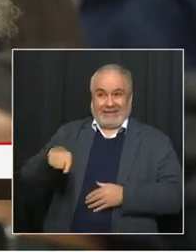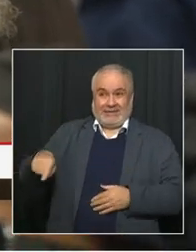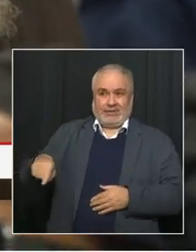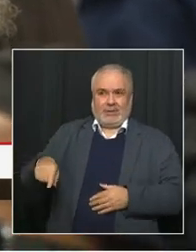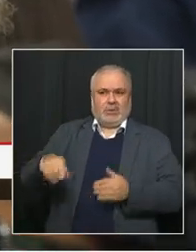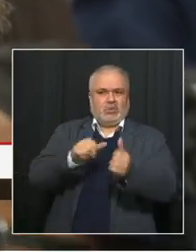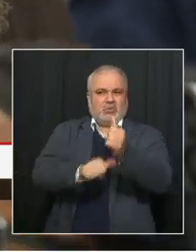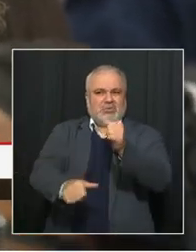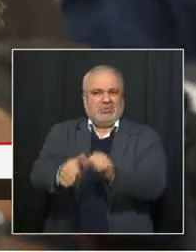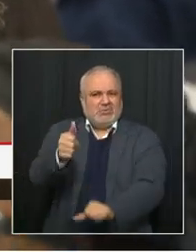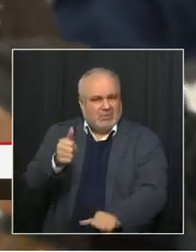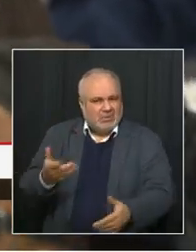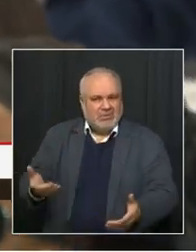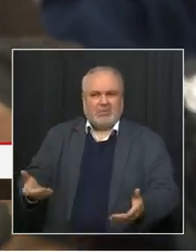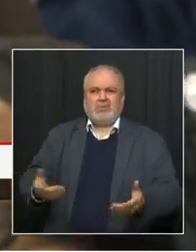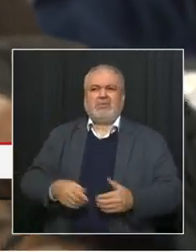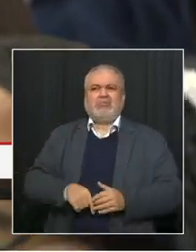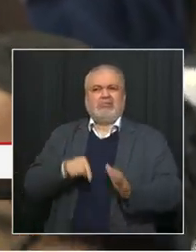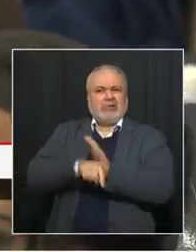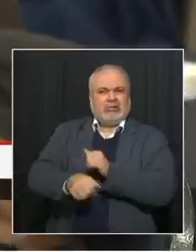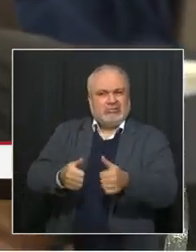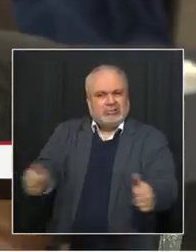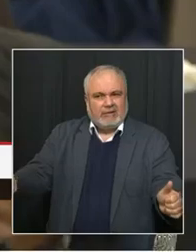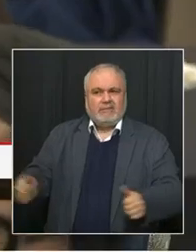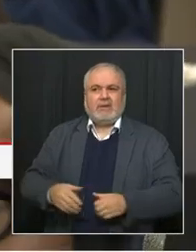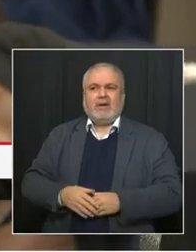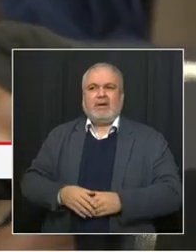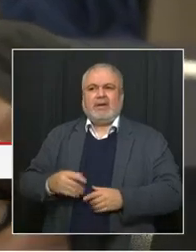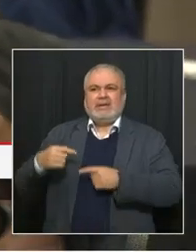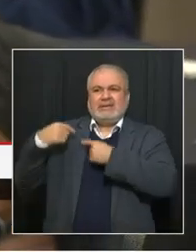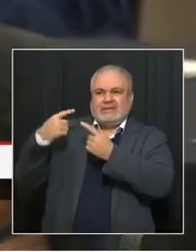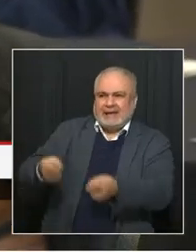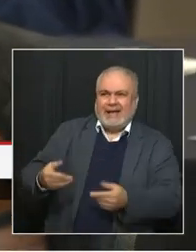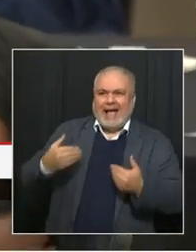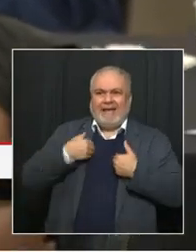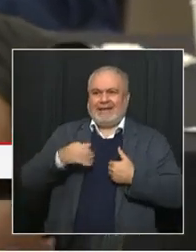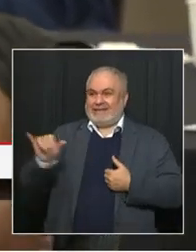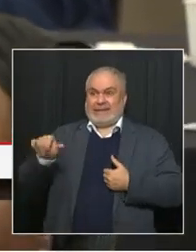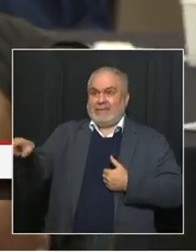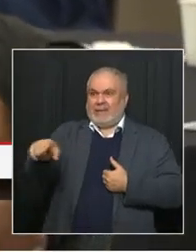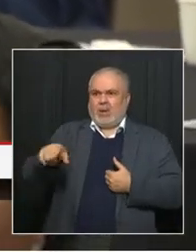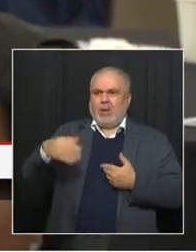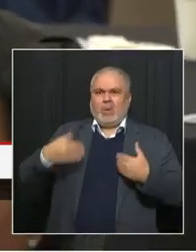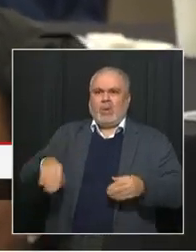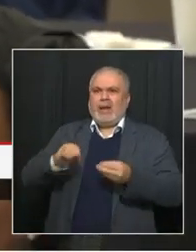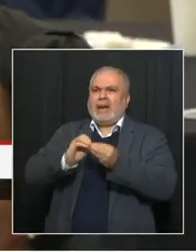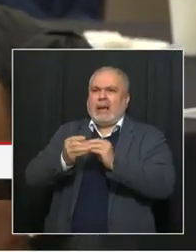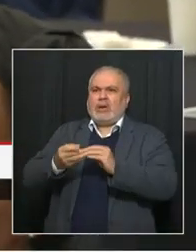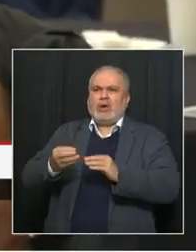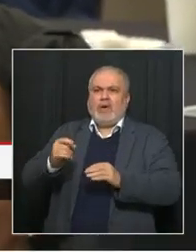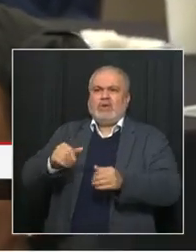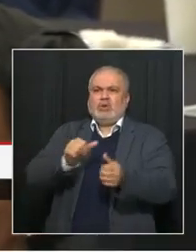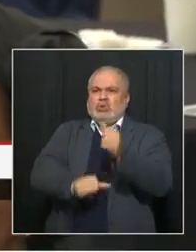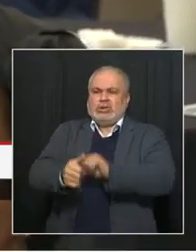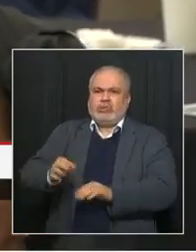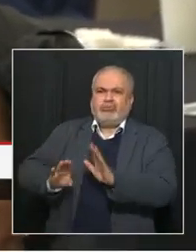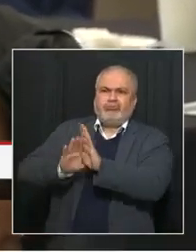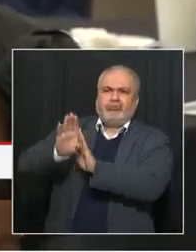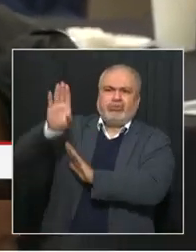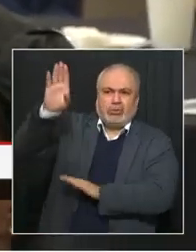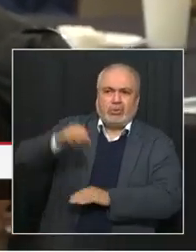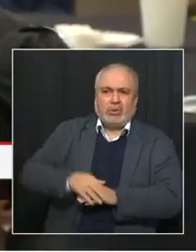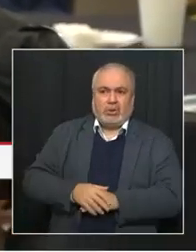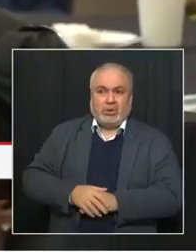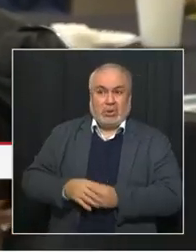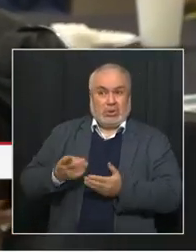Nothing like this have I experienced. In the last 2 weeks, 2 of my